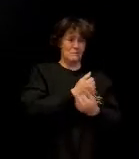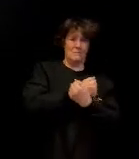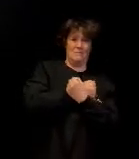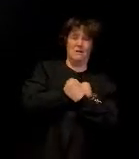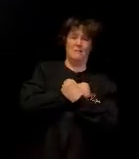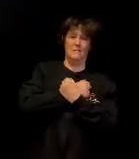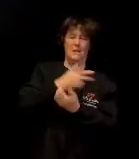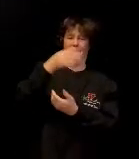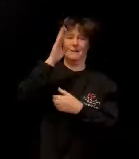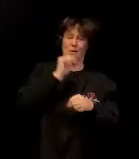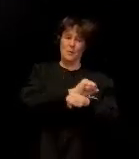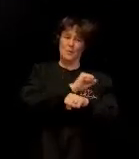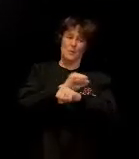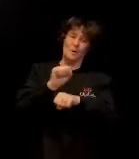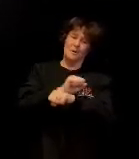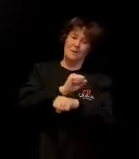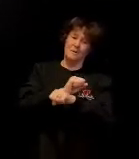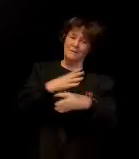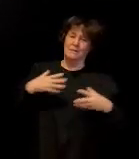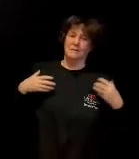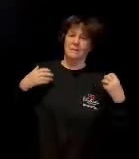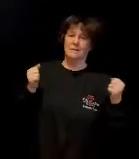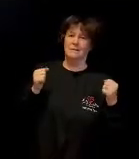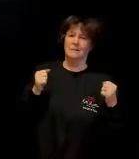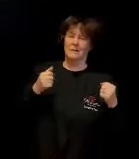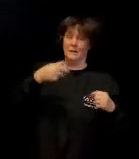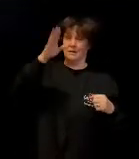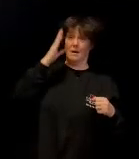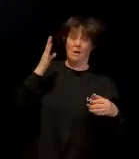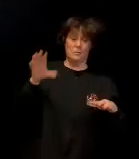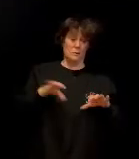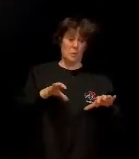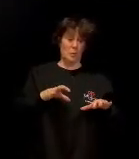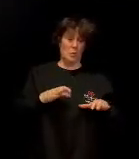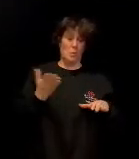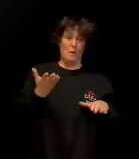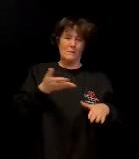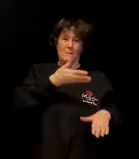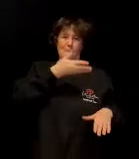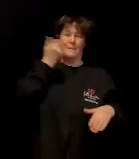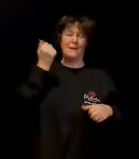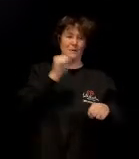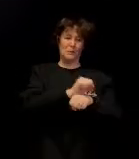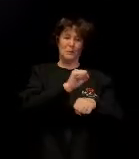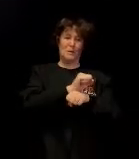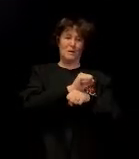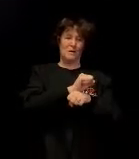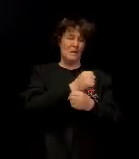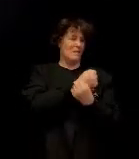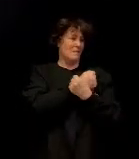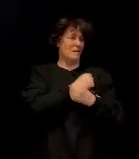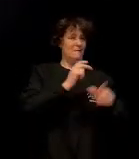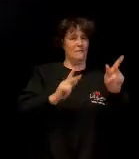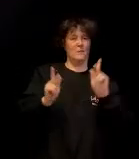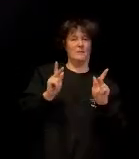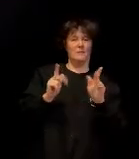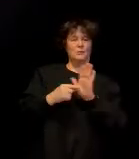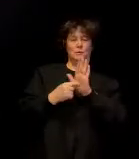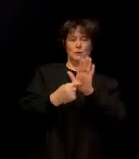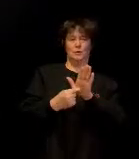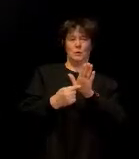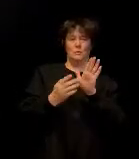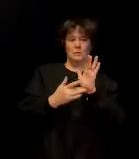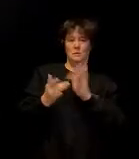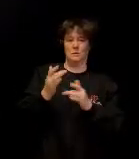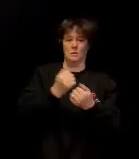and God was working. God was healing. God was doing what he does, loving the people and showing the love of